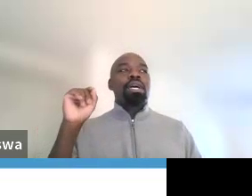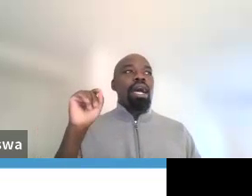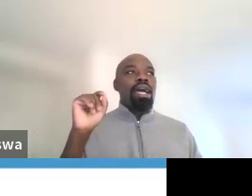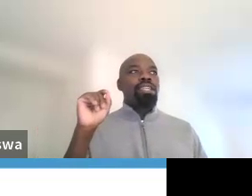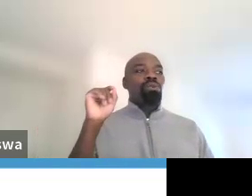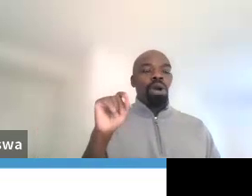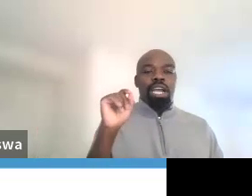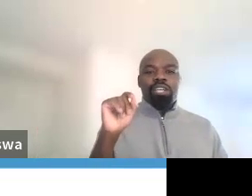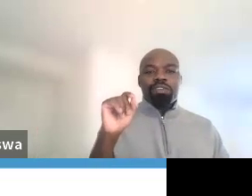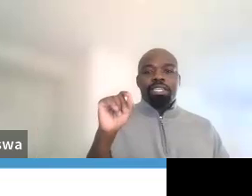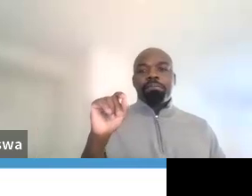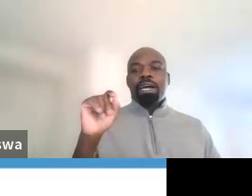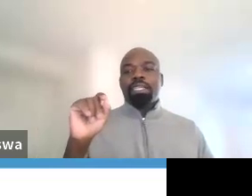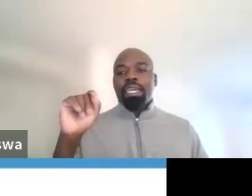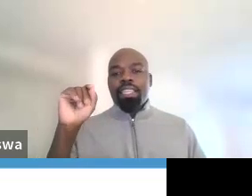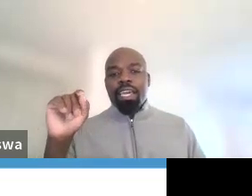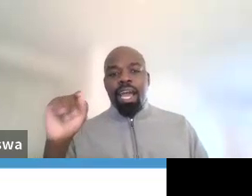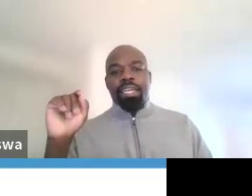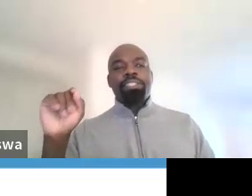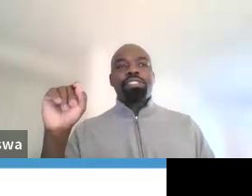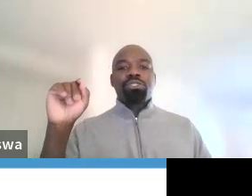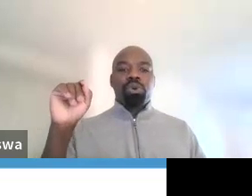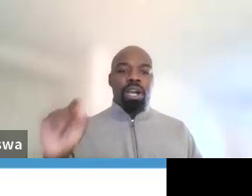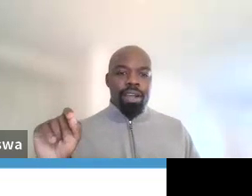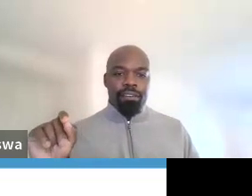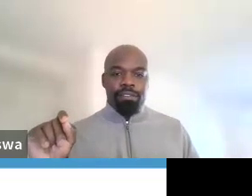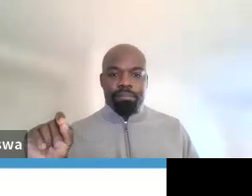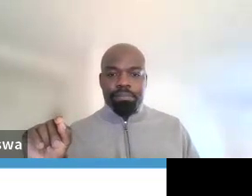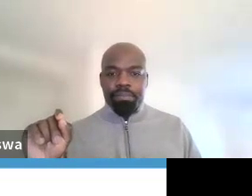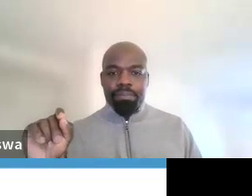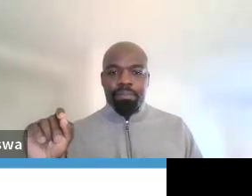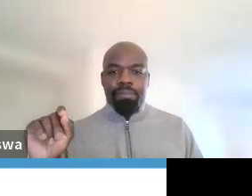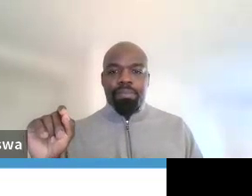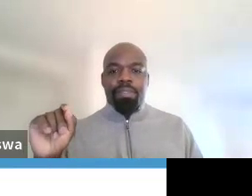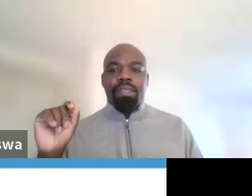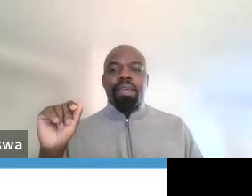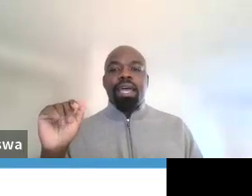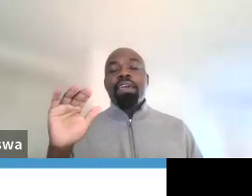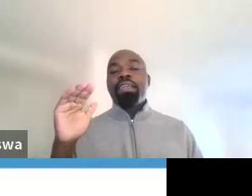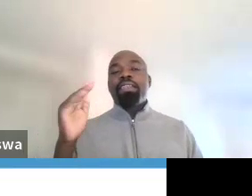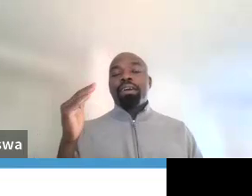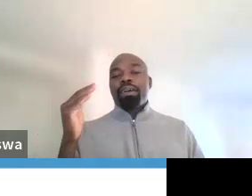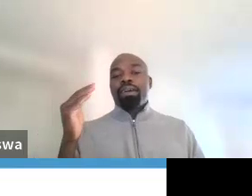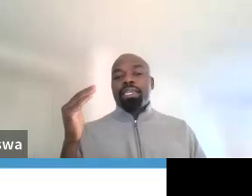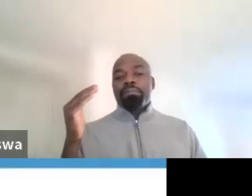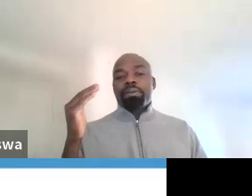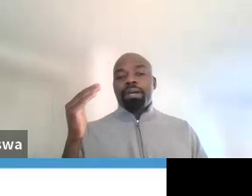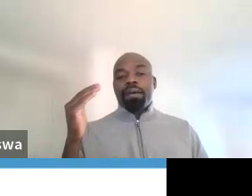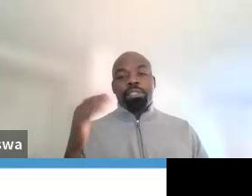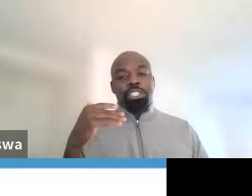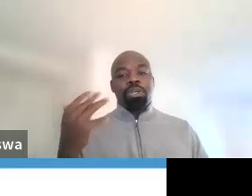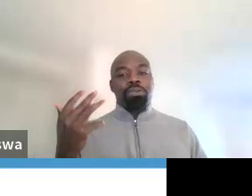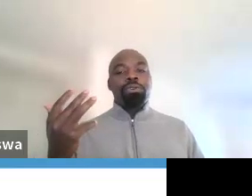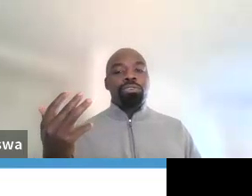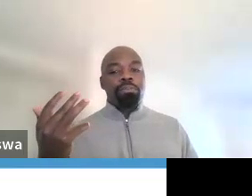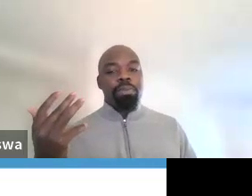do and what kind of impact their actions will have. And then,